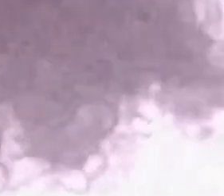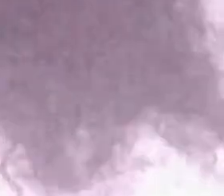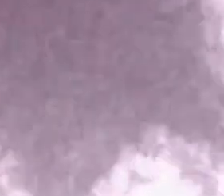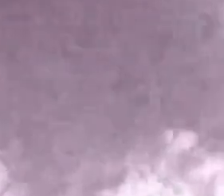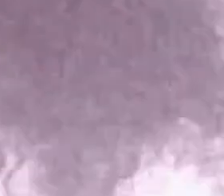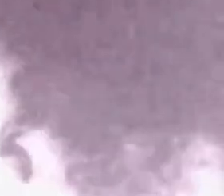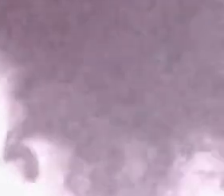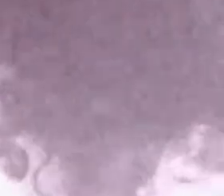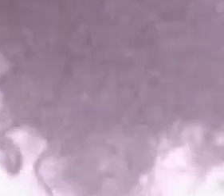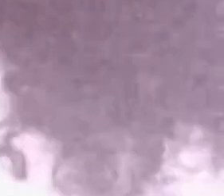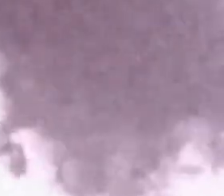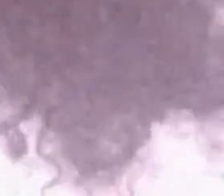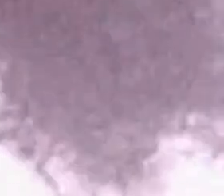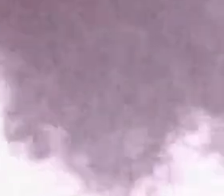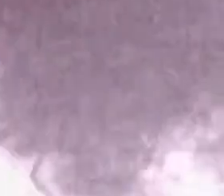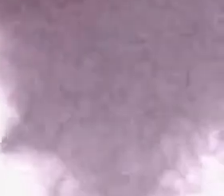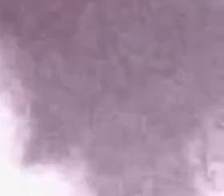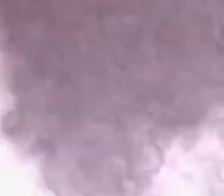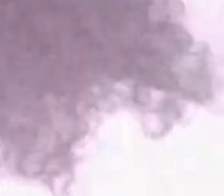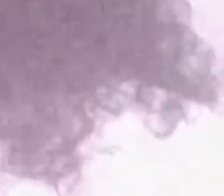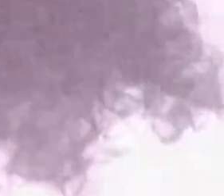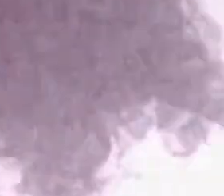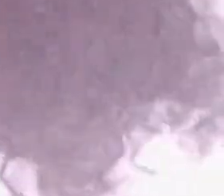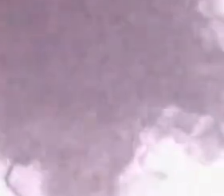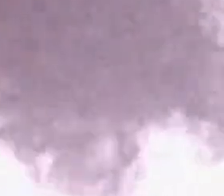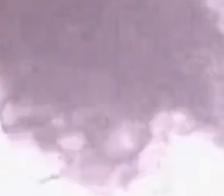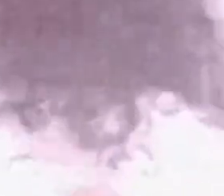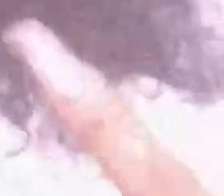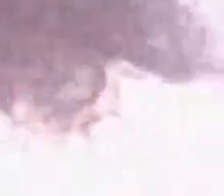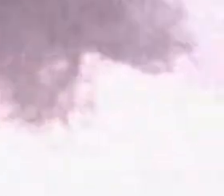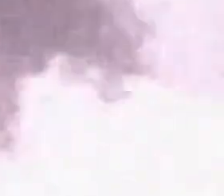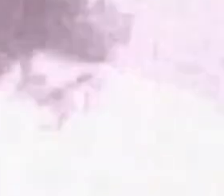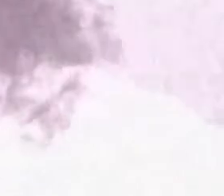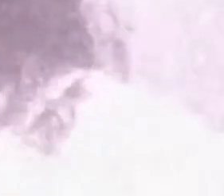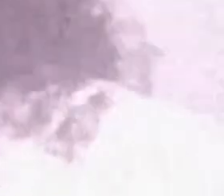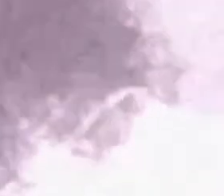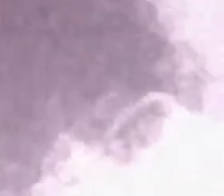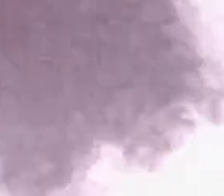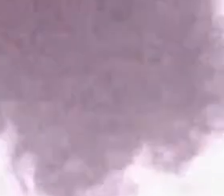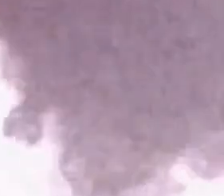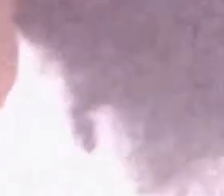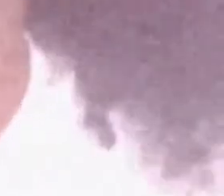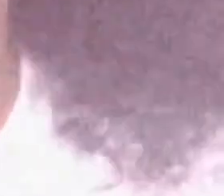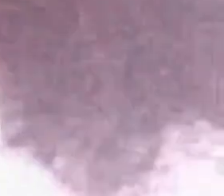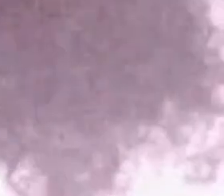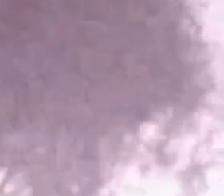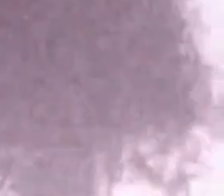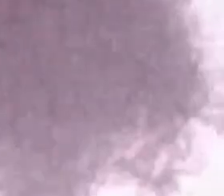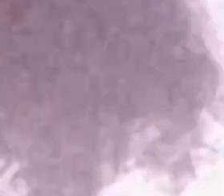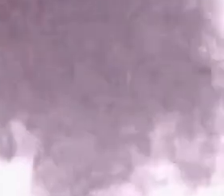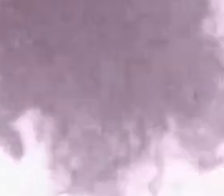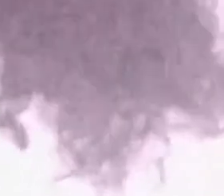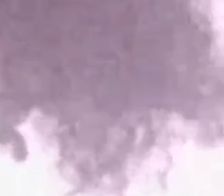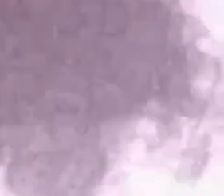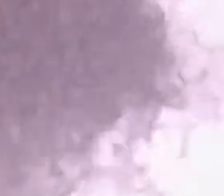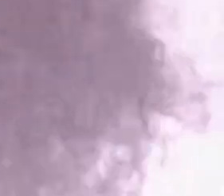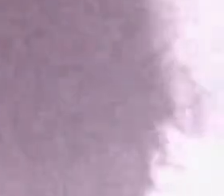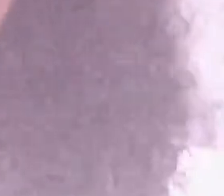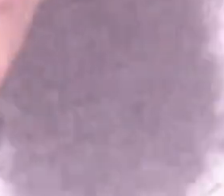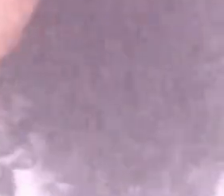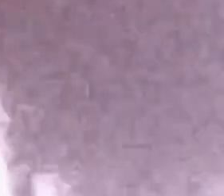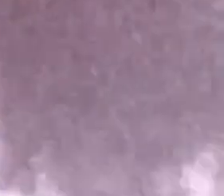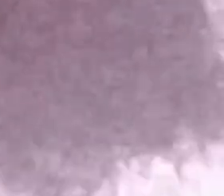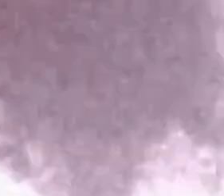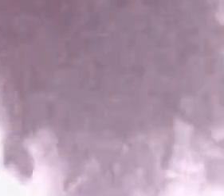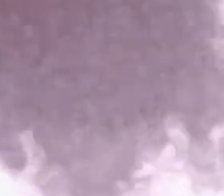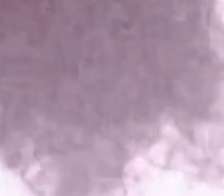what, whatever, I'm just gonna, you know, do some stuff. Oftentimes I had to sit by myself, or I had to play by myself, or I had to watch TV by myself,